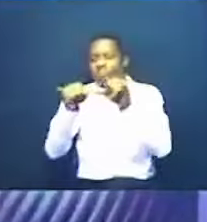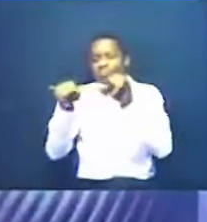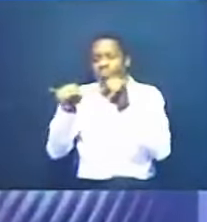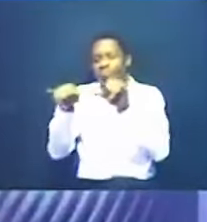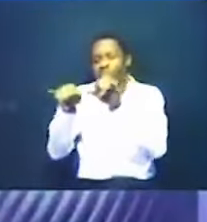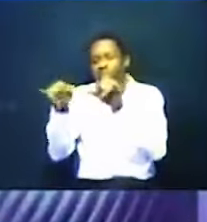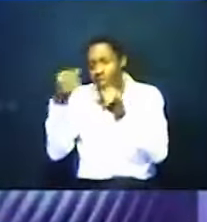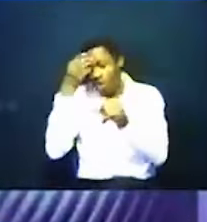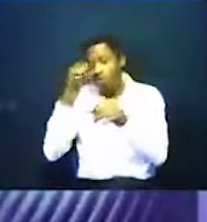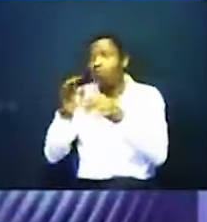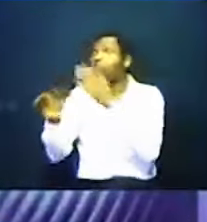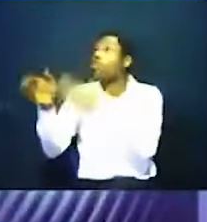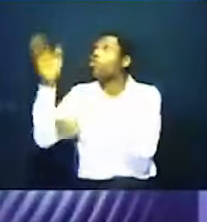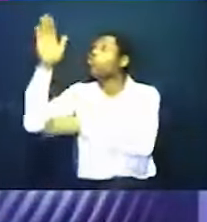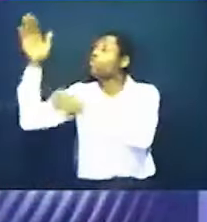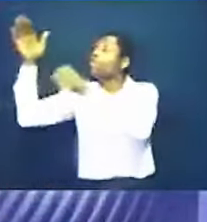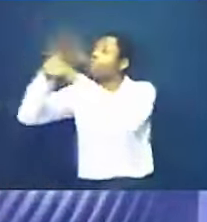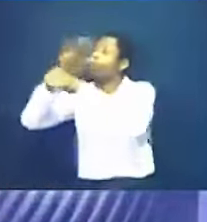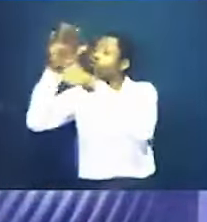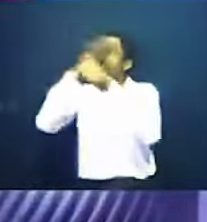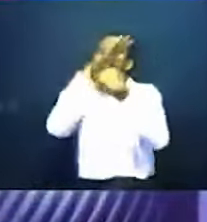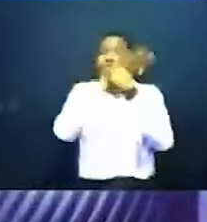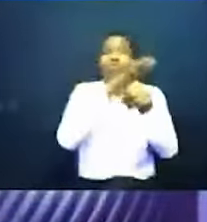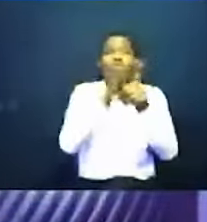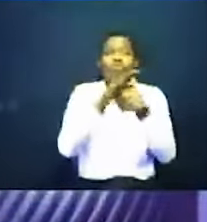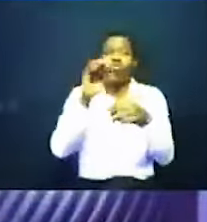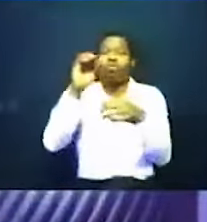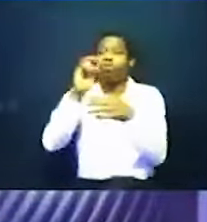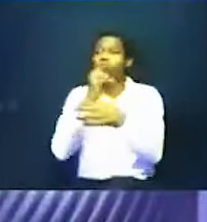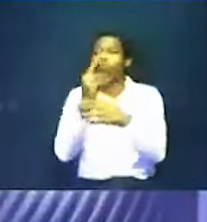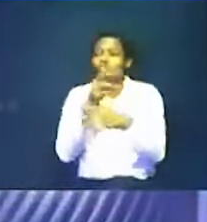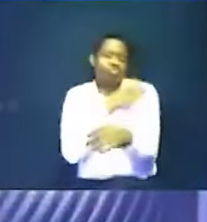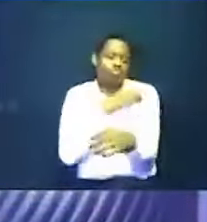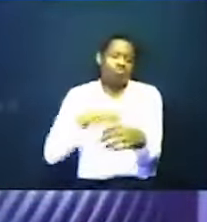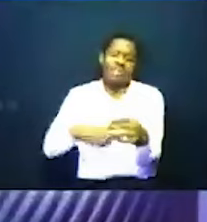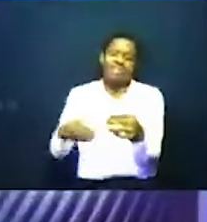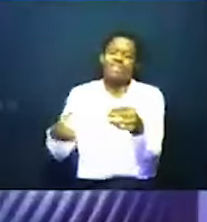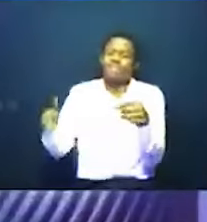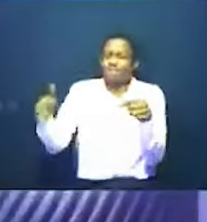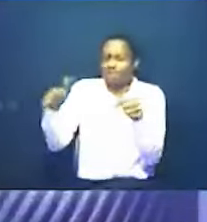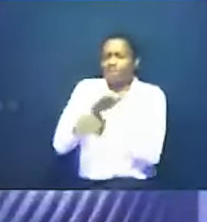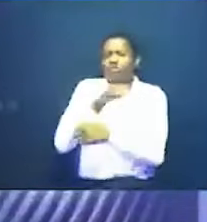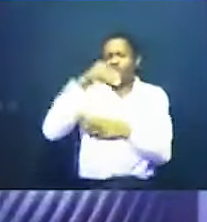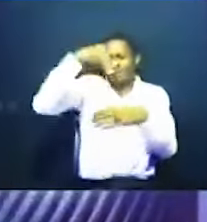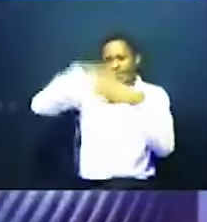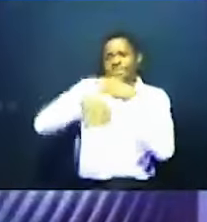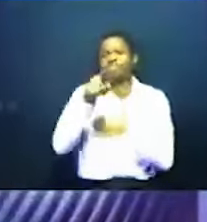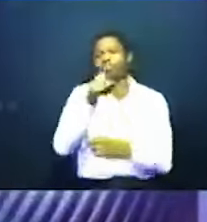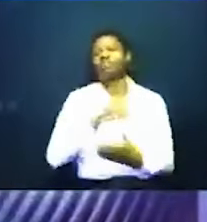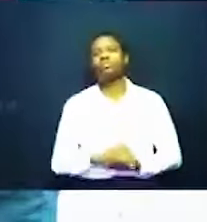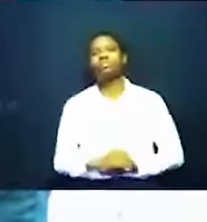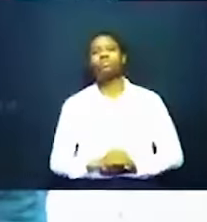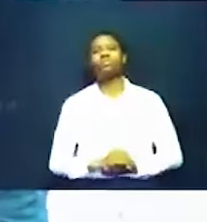fullness of God. If you like, all the fullness of Christ.